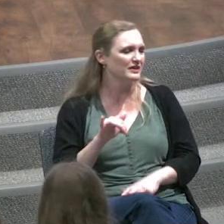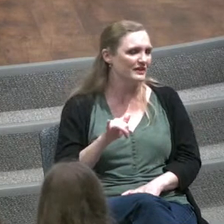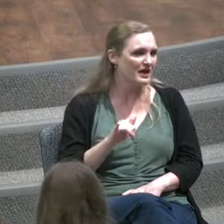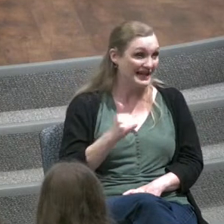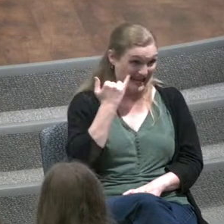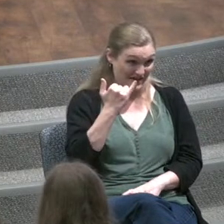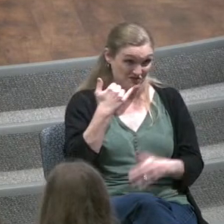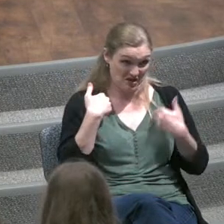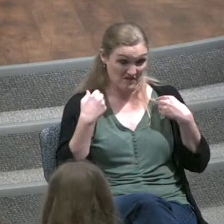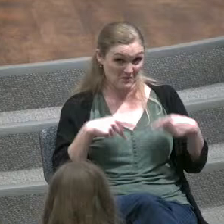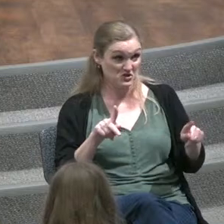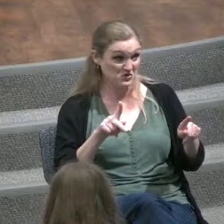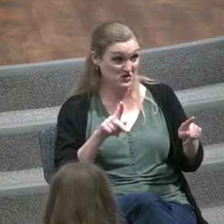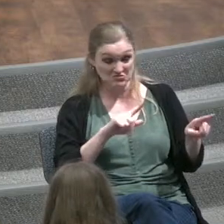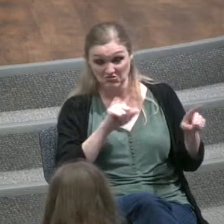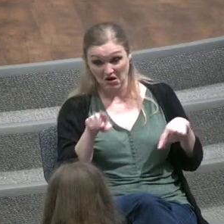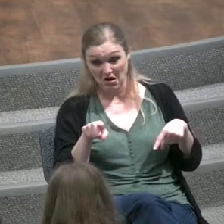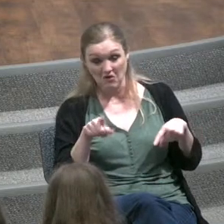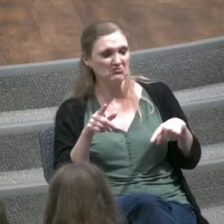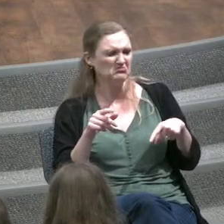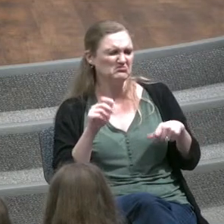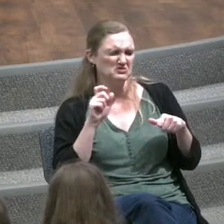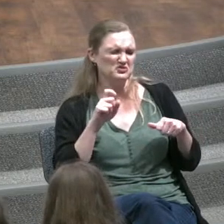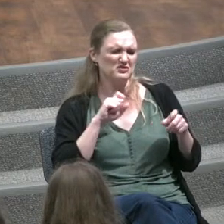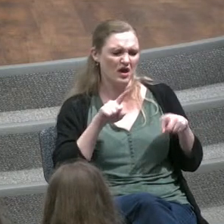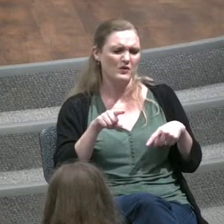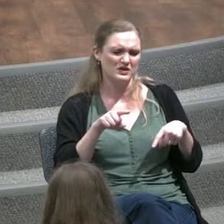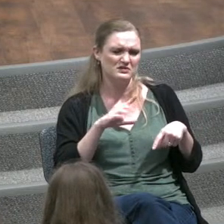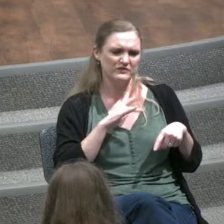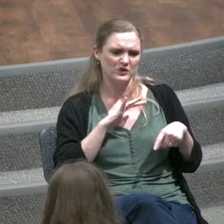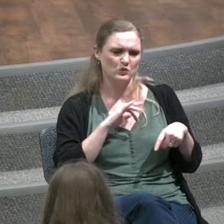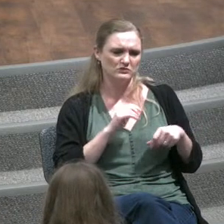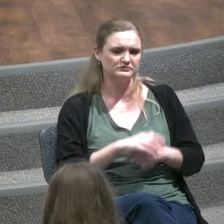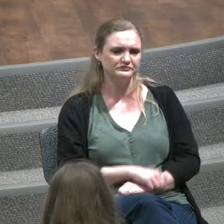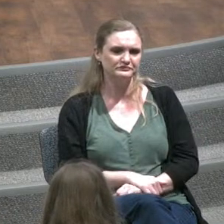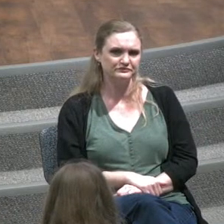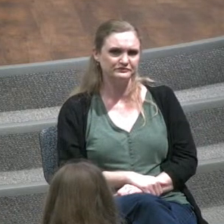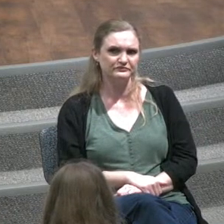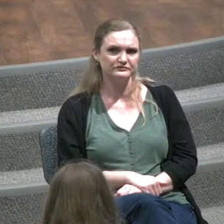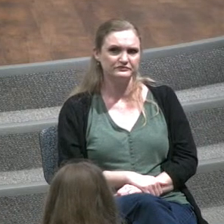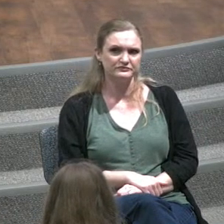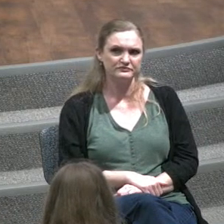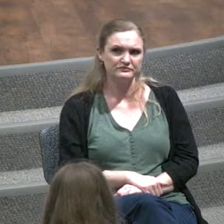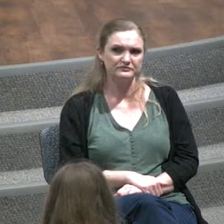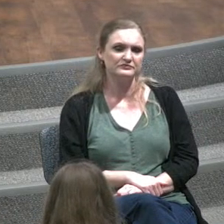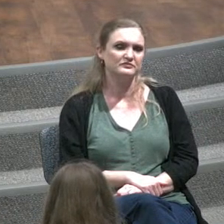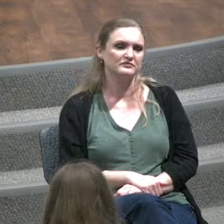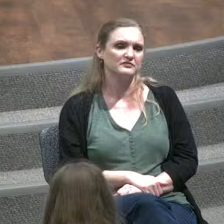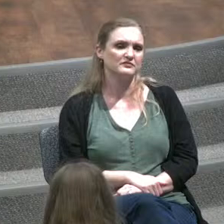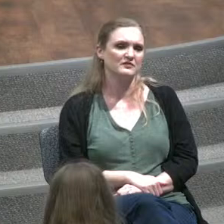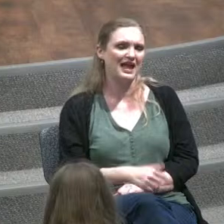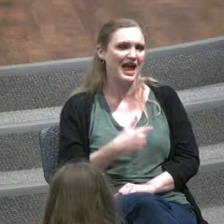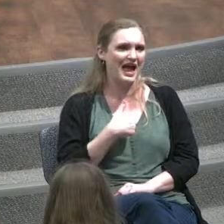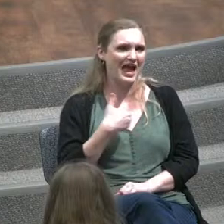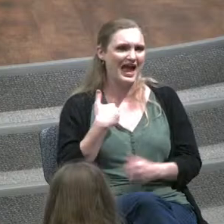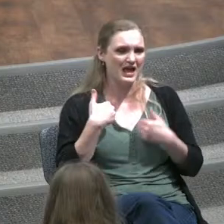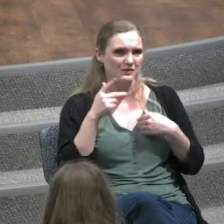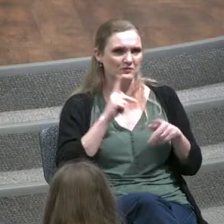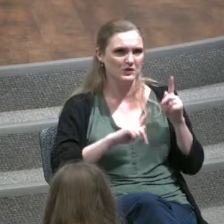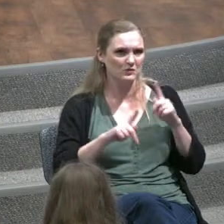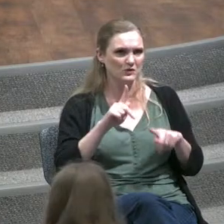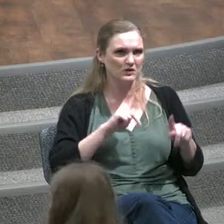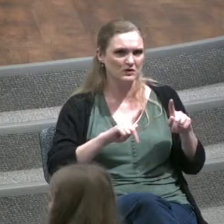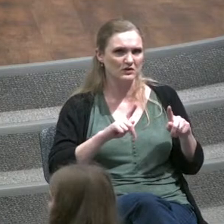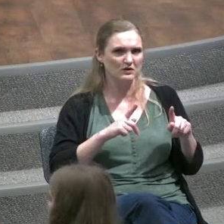But if you have a chance to go and you can afford it, go. Go, because it's you know, I had